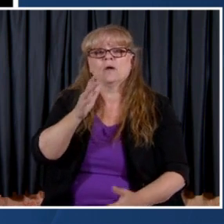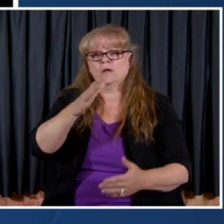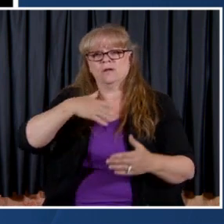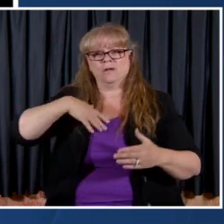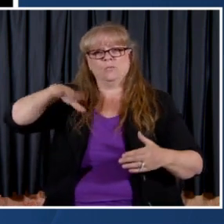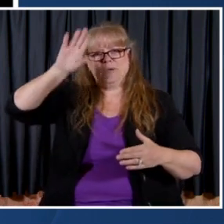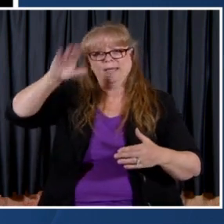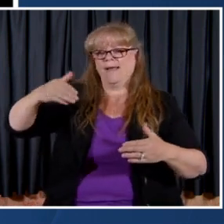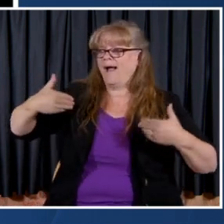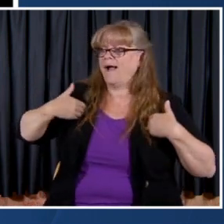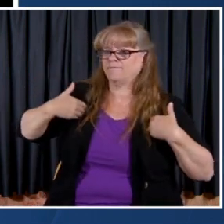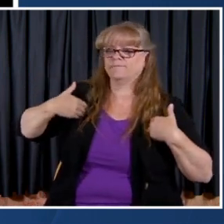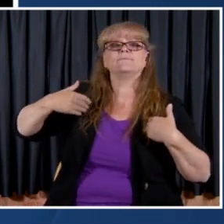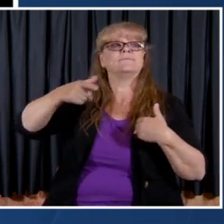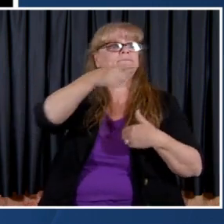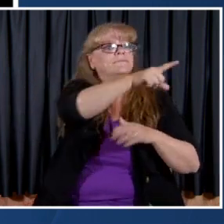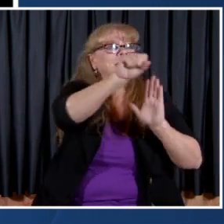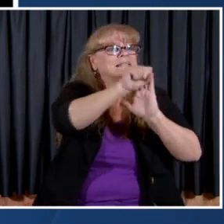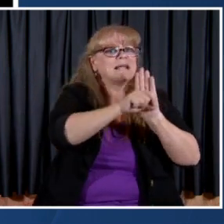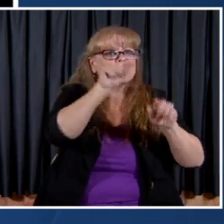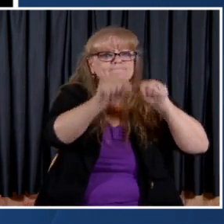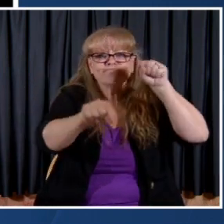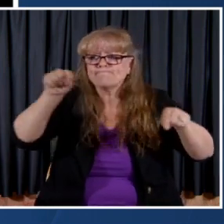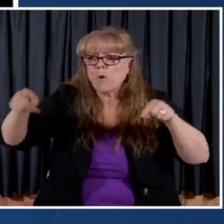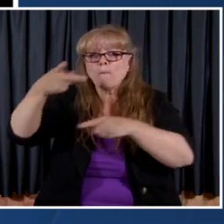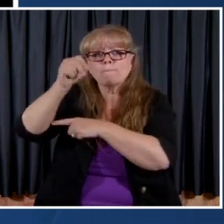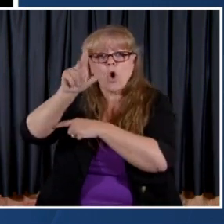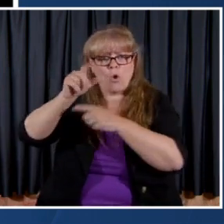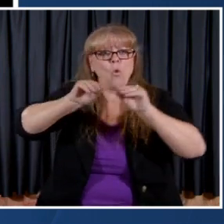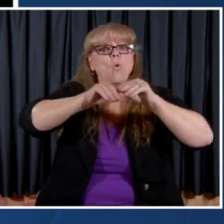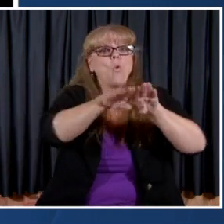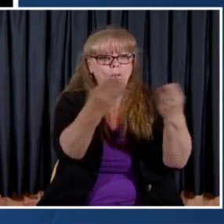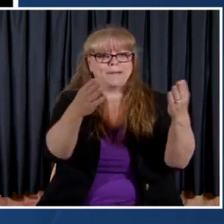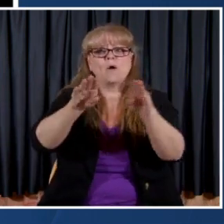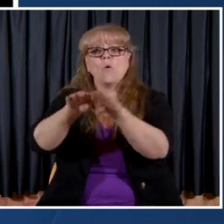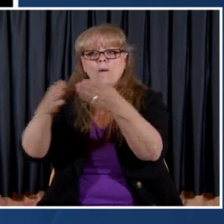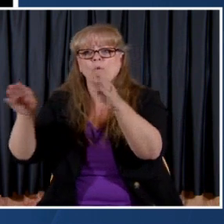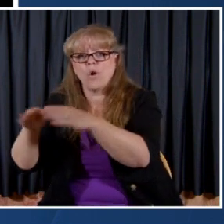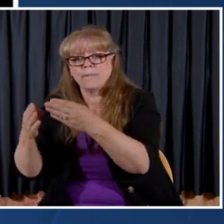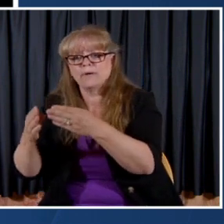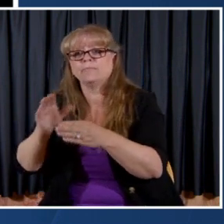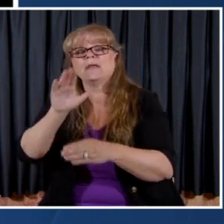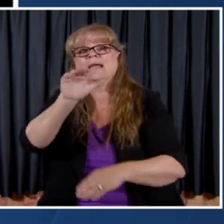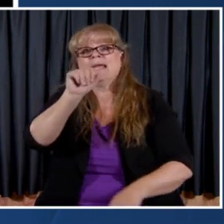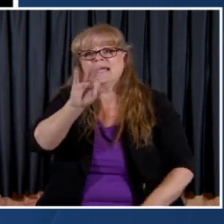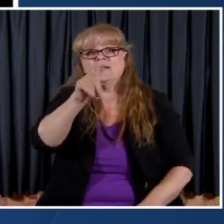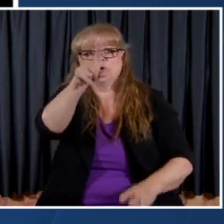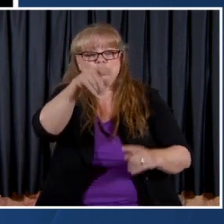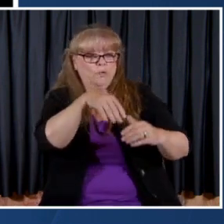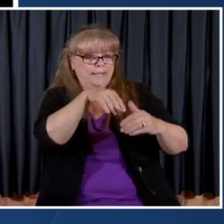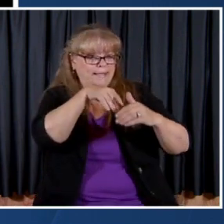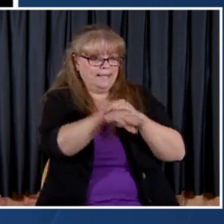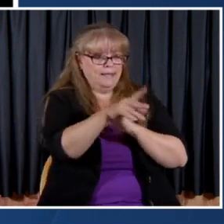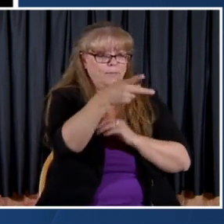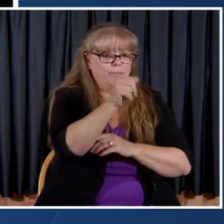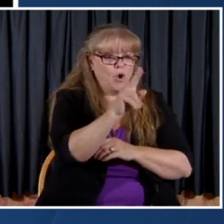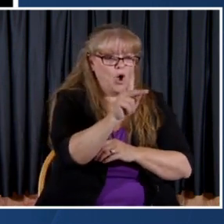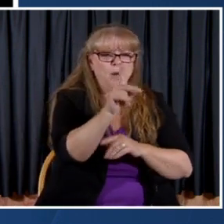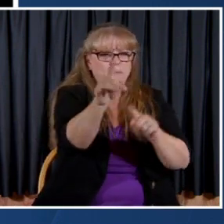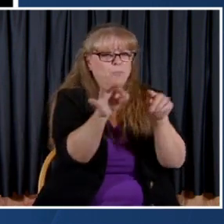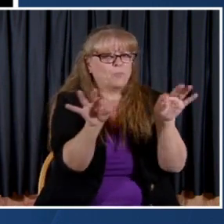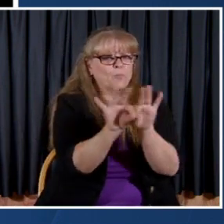distance if you happen to be going to one. But make sure not to crowd around. Make sure to keep from your family group or your group, keep a